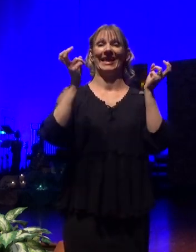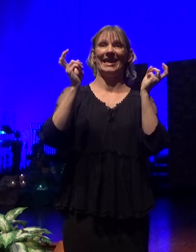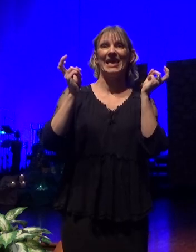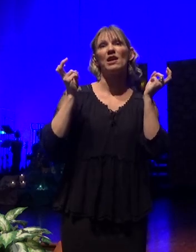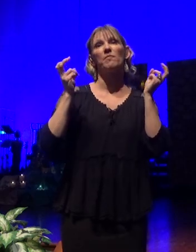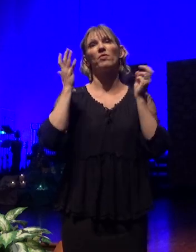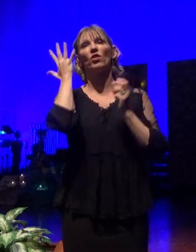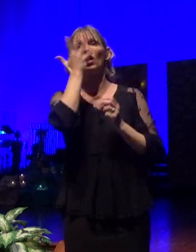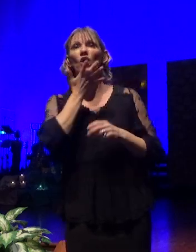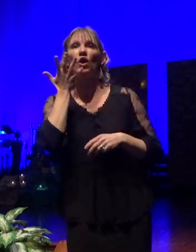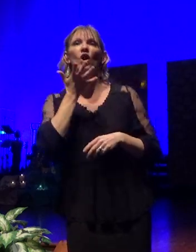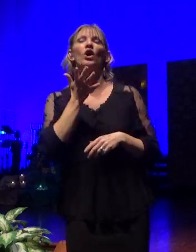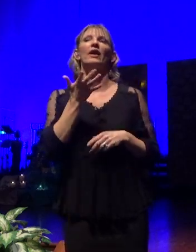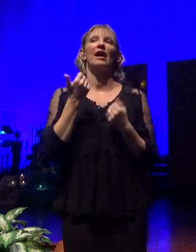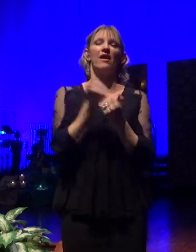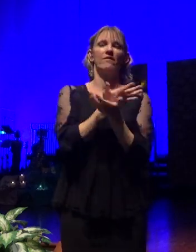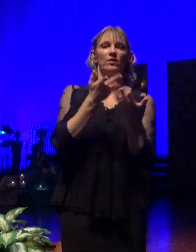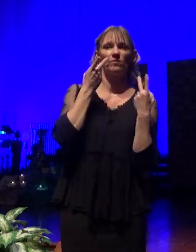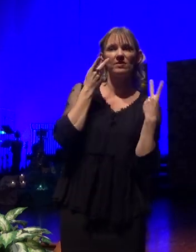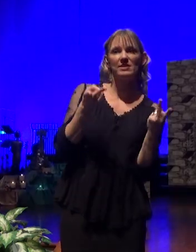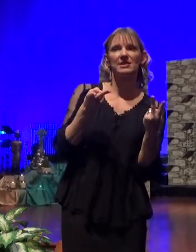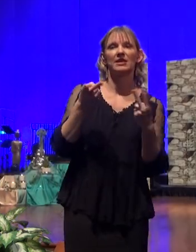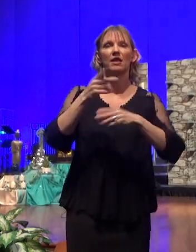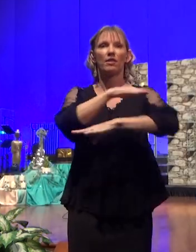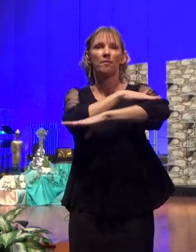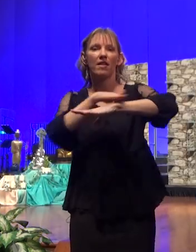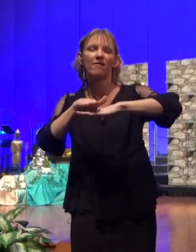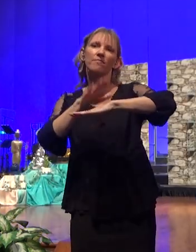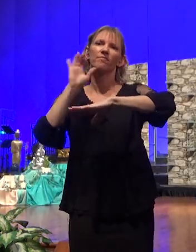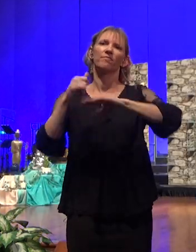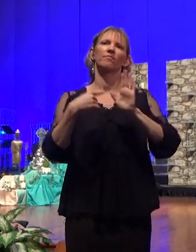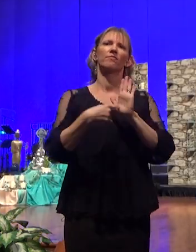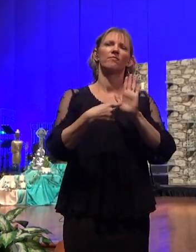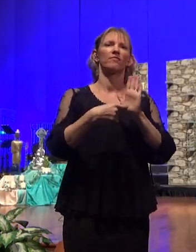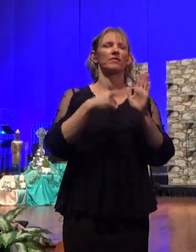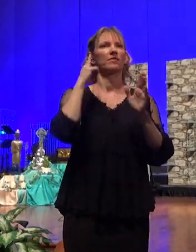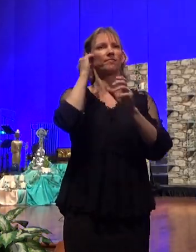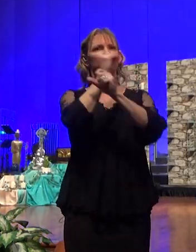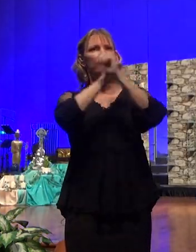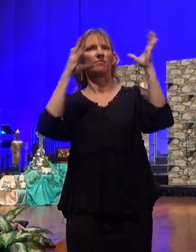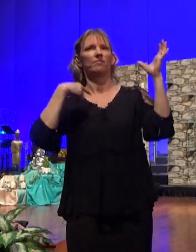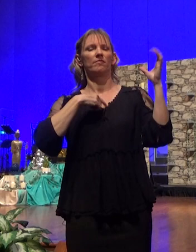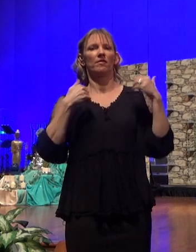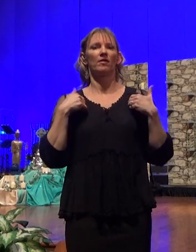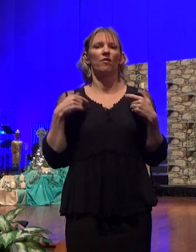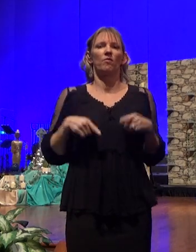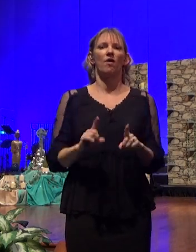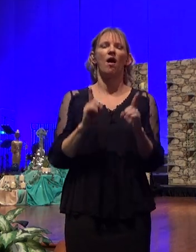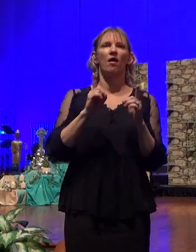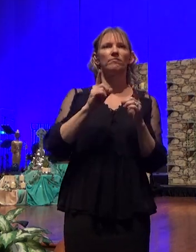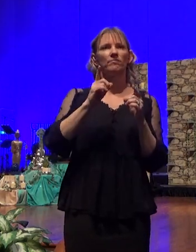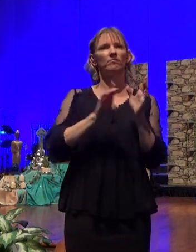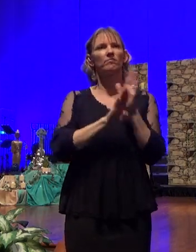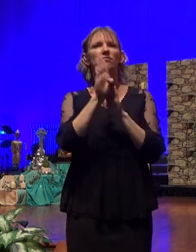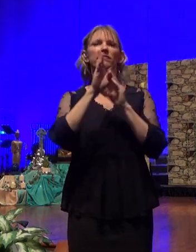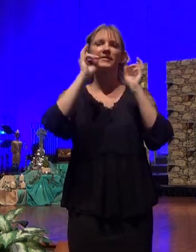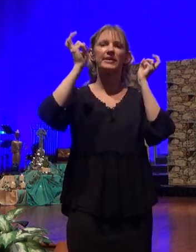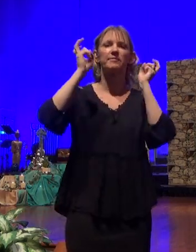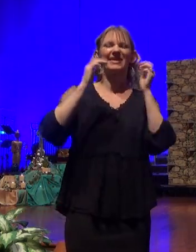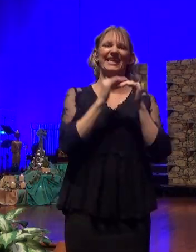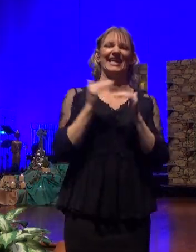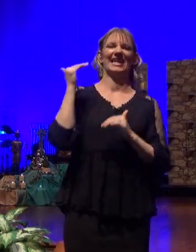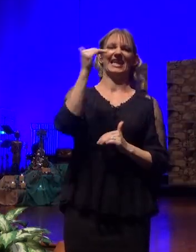look, everything you see here on the platform represents the images that we had as we came up with the theme of the infinite